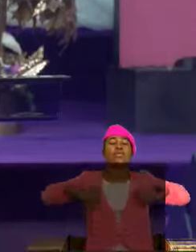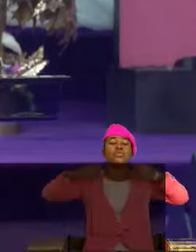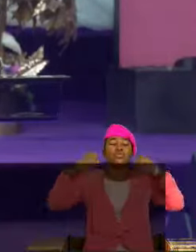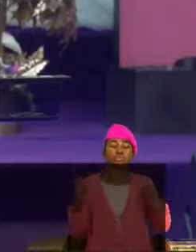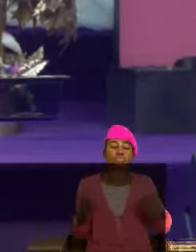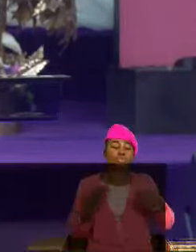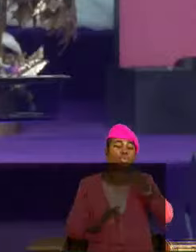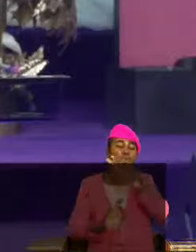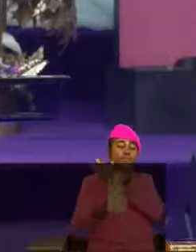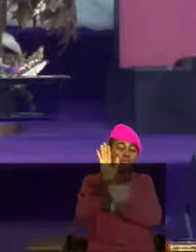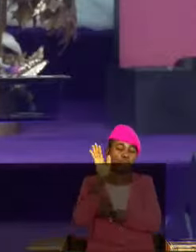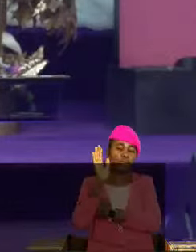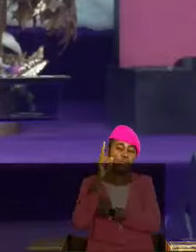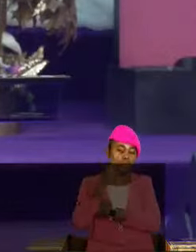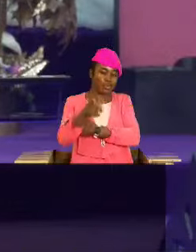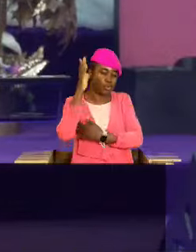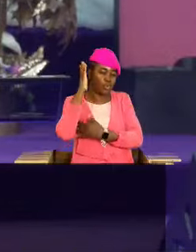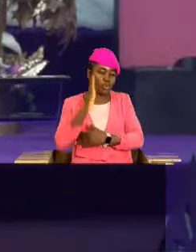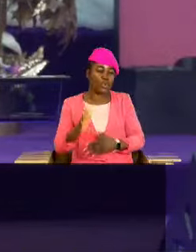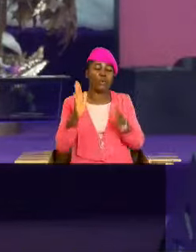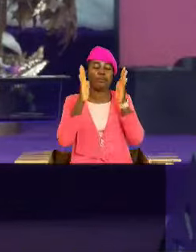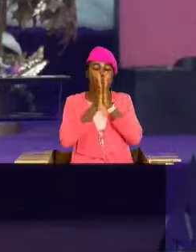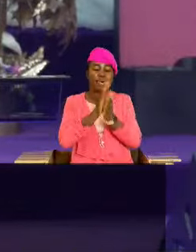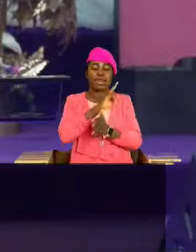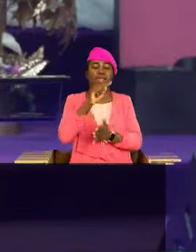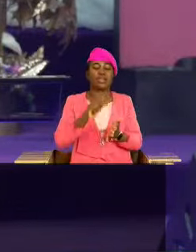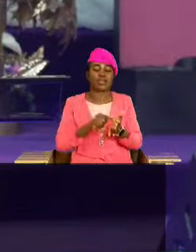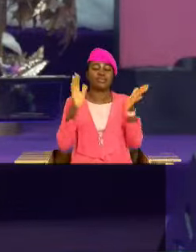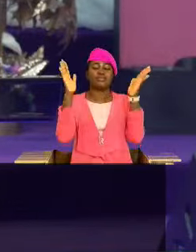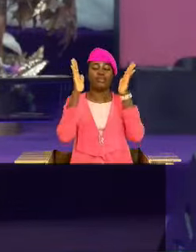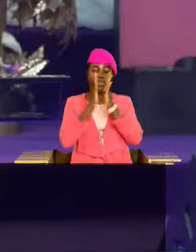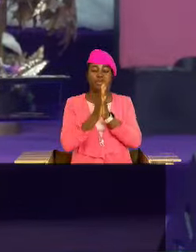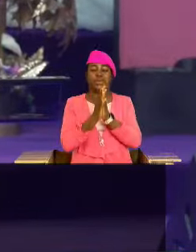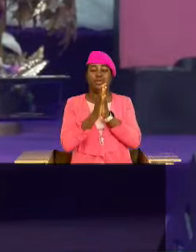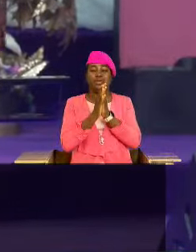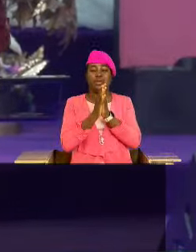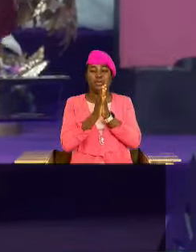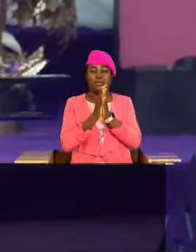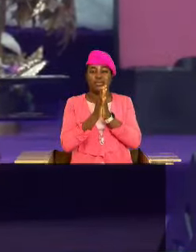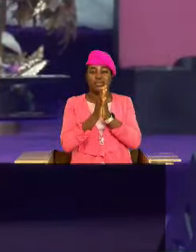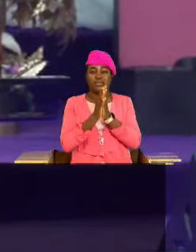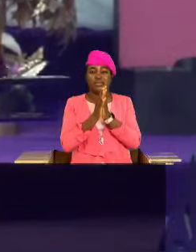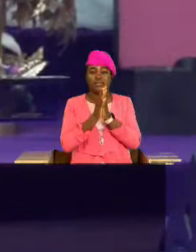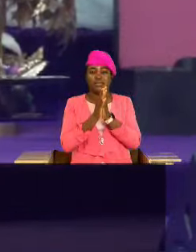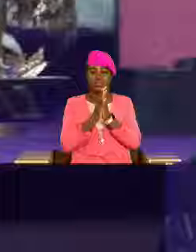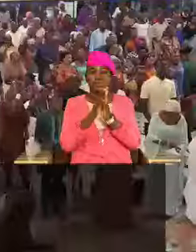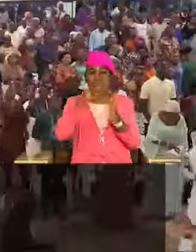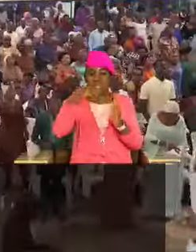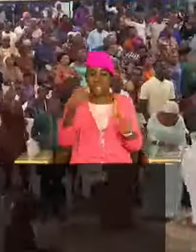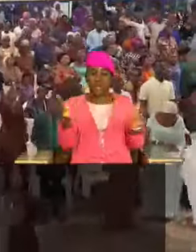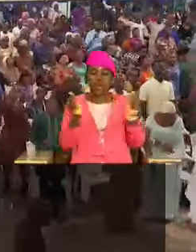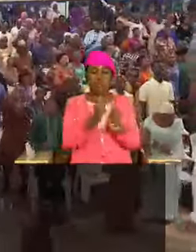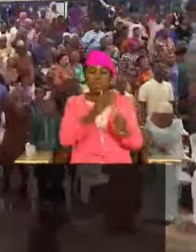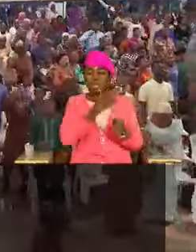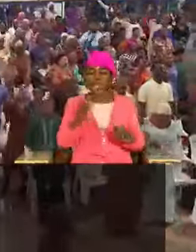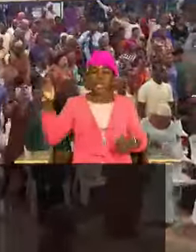God you will pray this prayer say with the Sword of